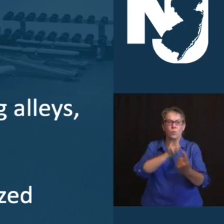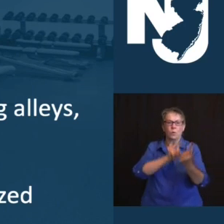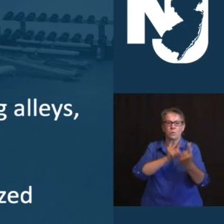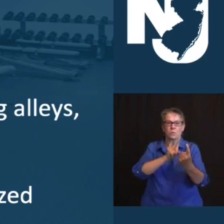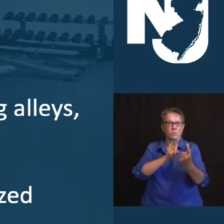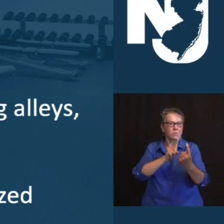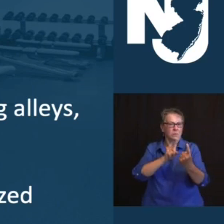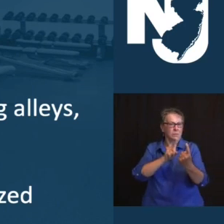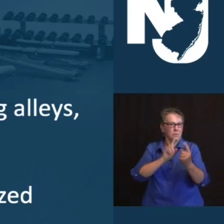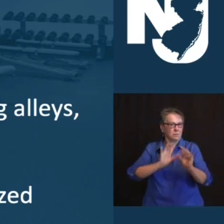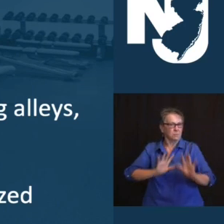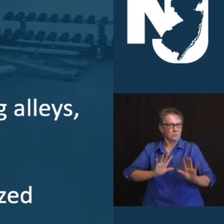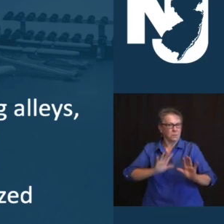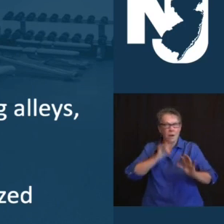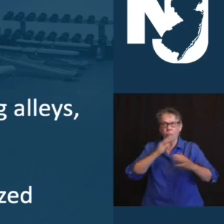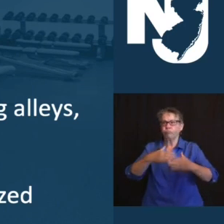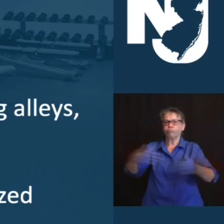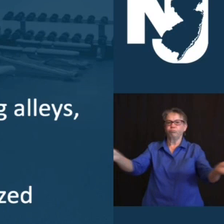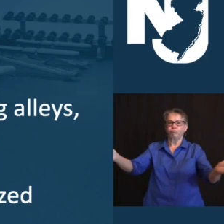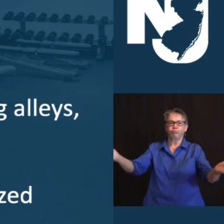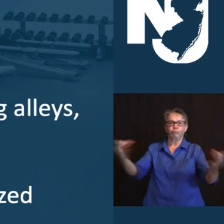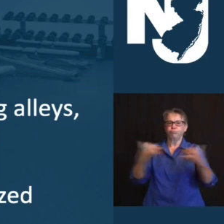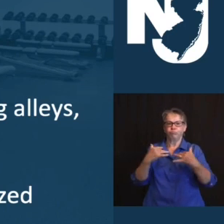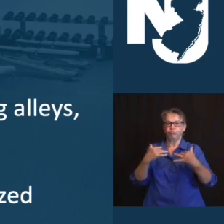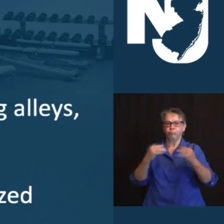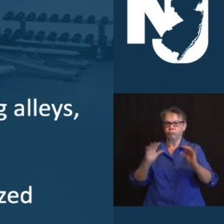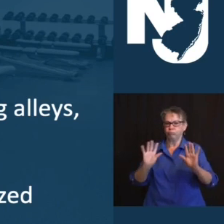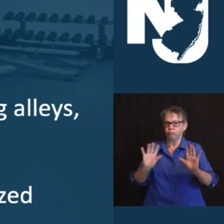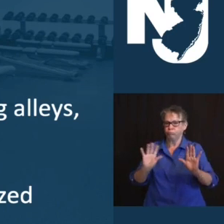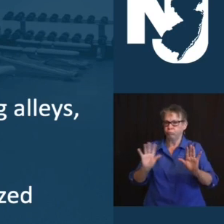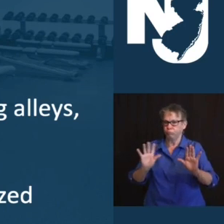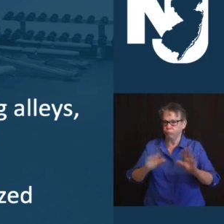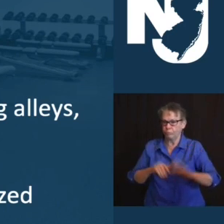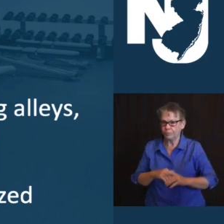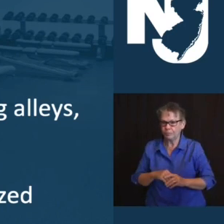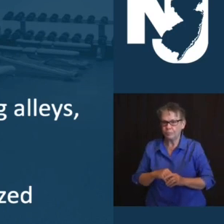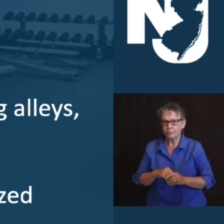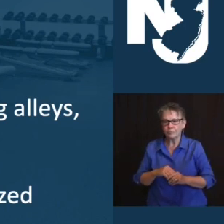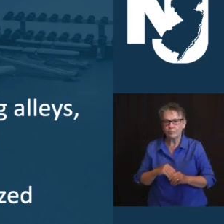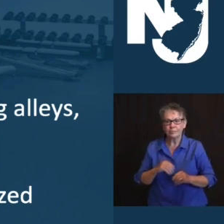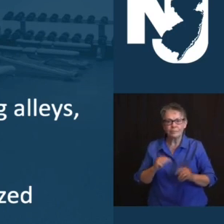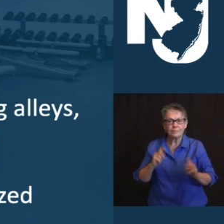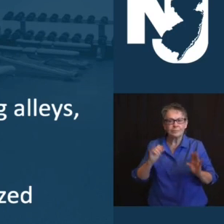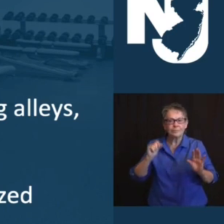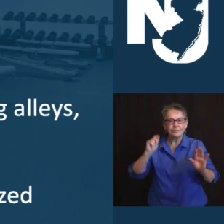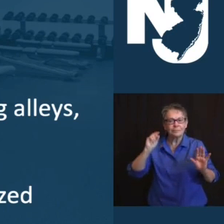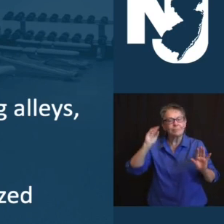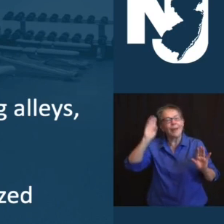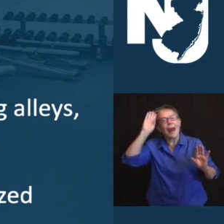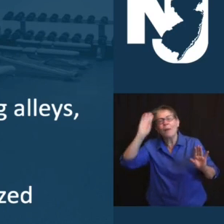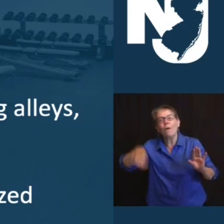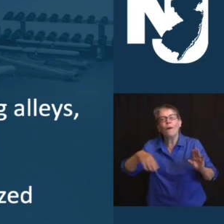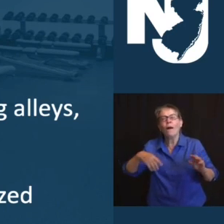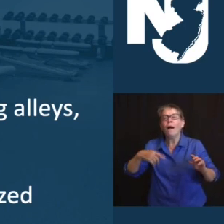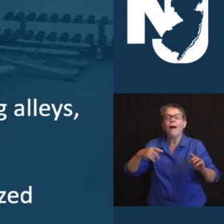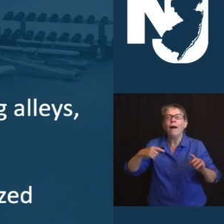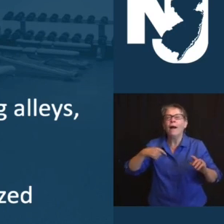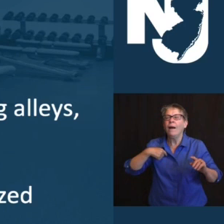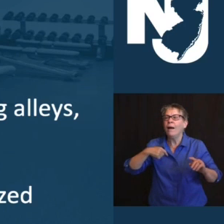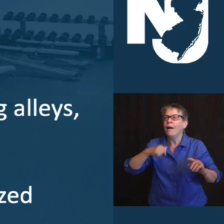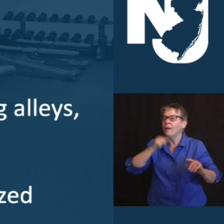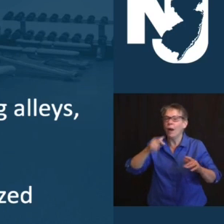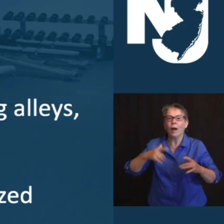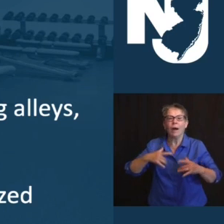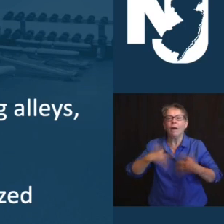none of us no joy. It brings us no joy to say that. We would love to be able to open those things up. We just are